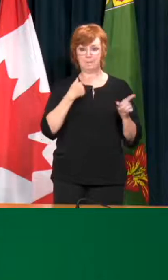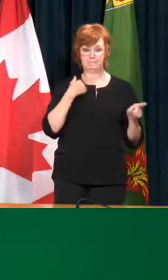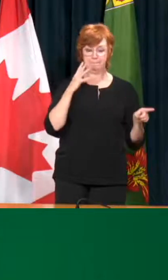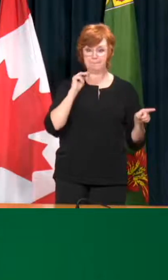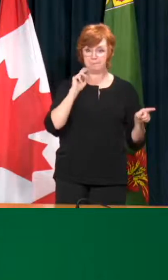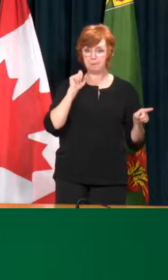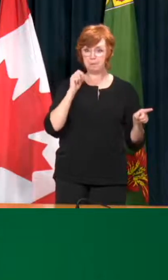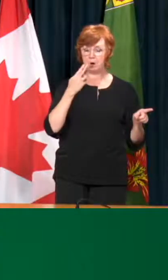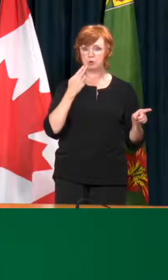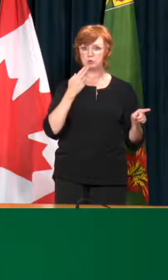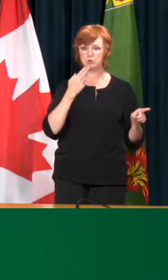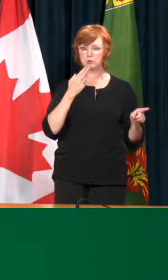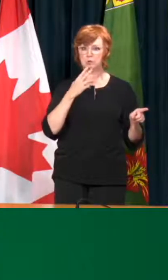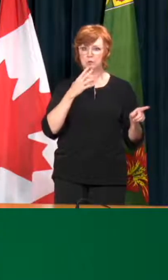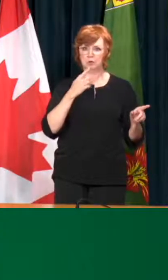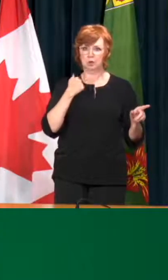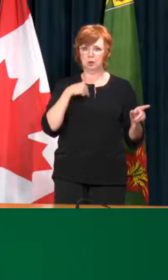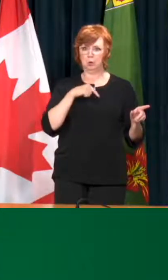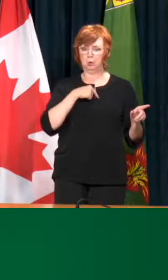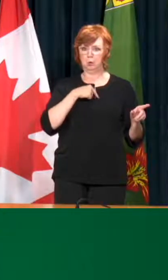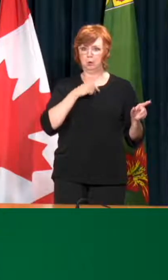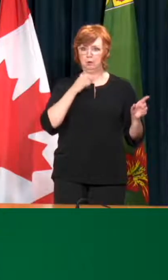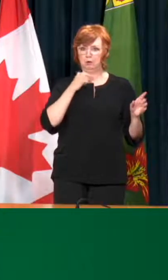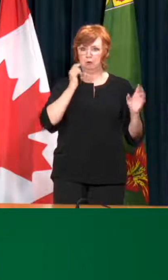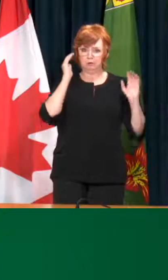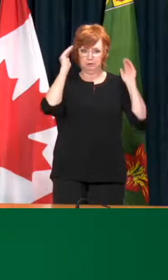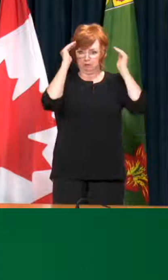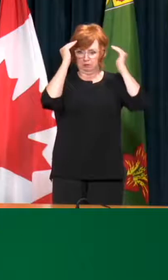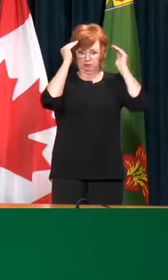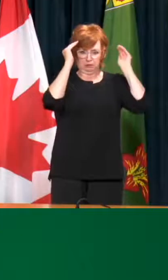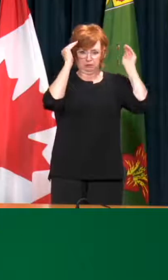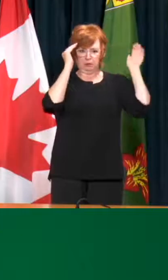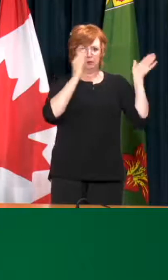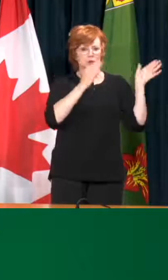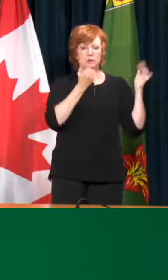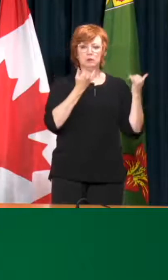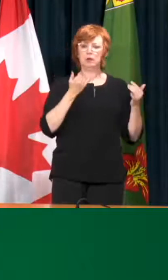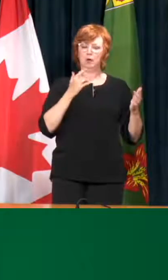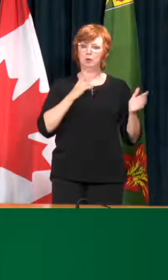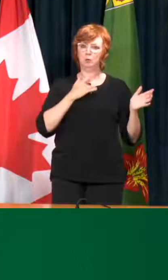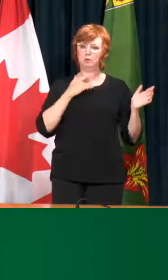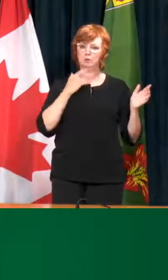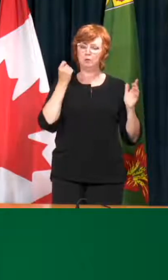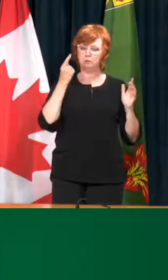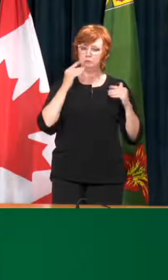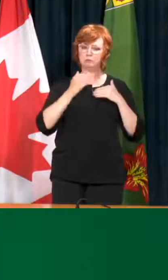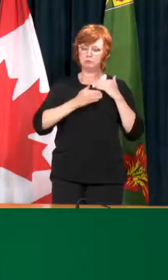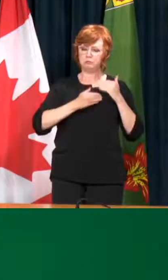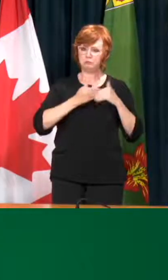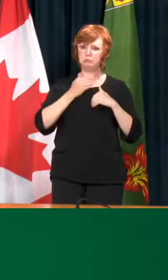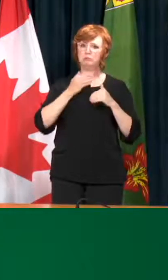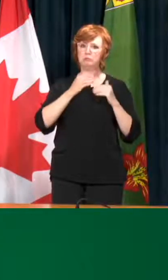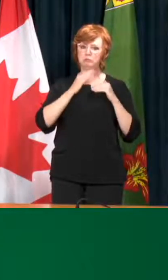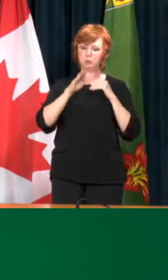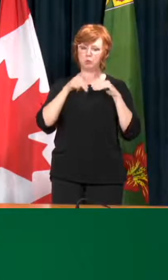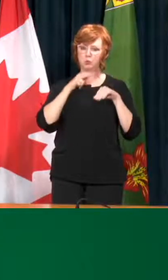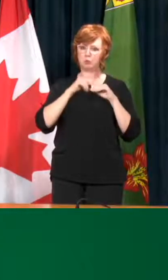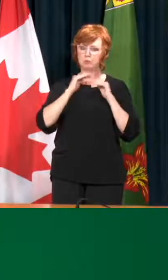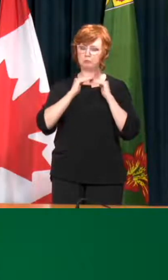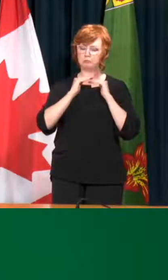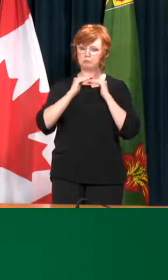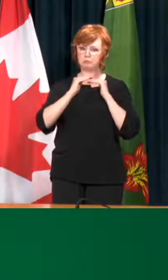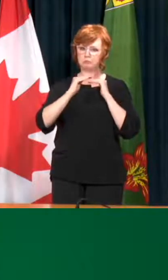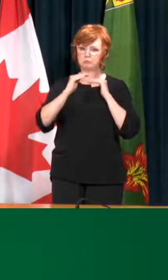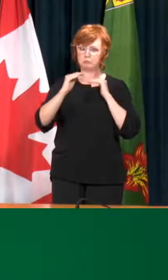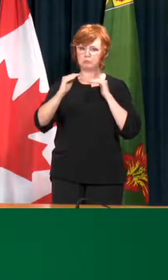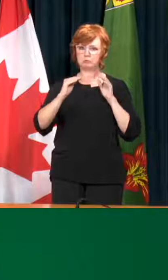will unfortunately get exposed to over the next few months, and we need to keep our case numbers low. If we are exposed, or if we are at a business, or we